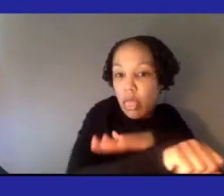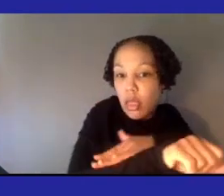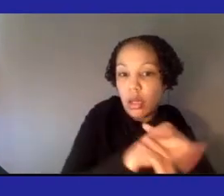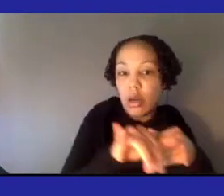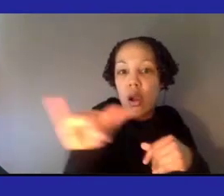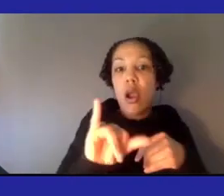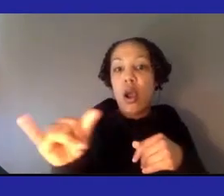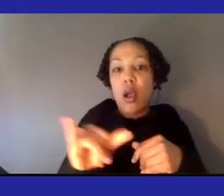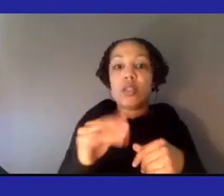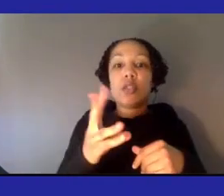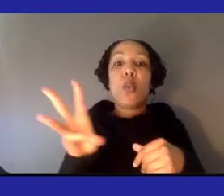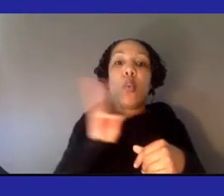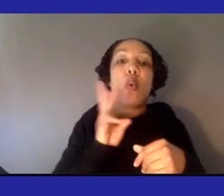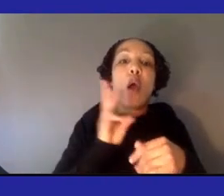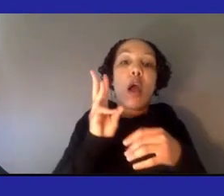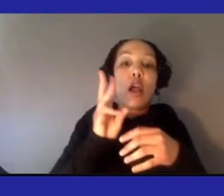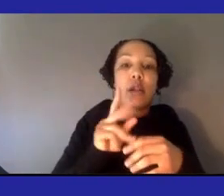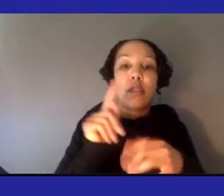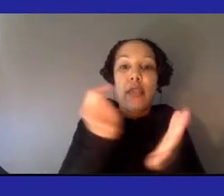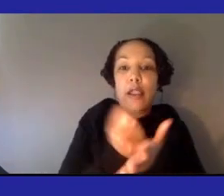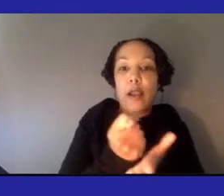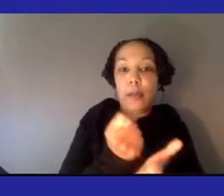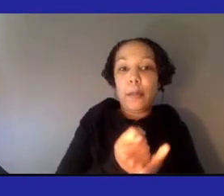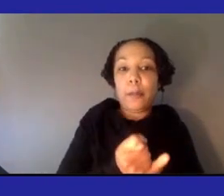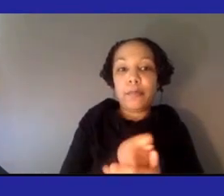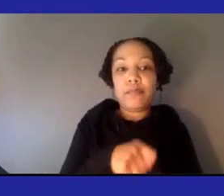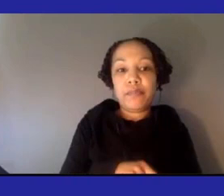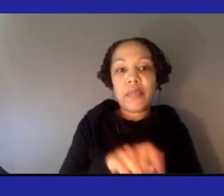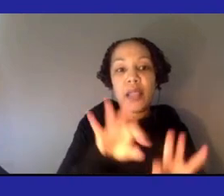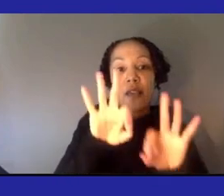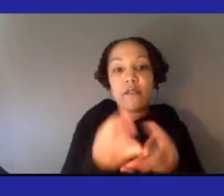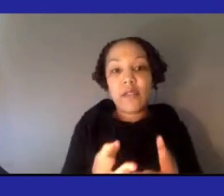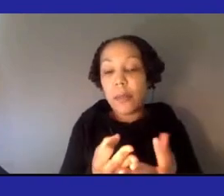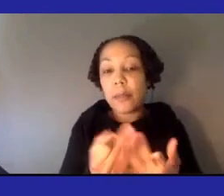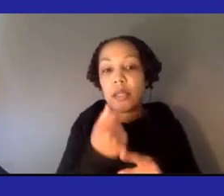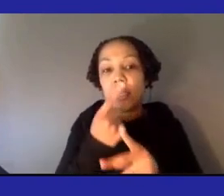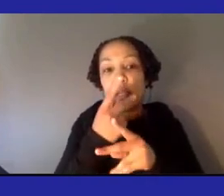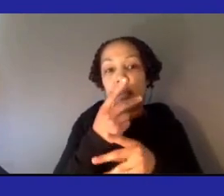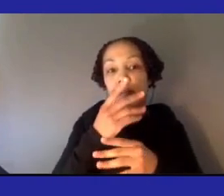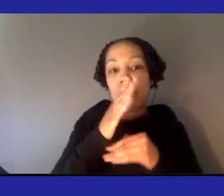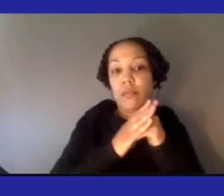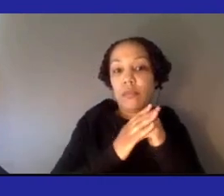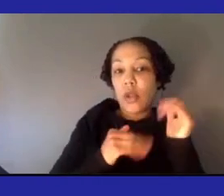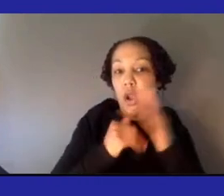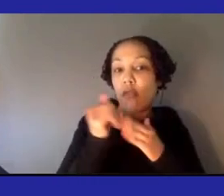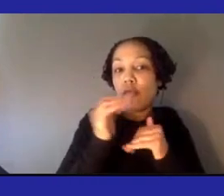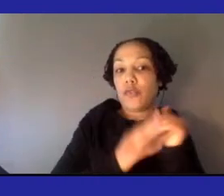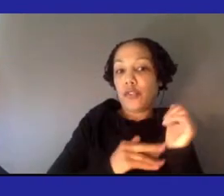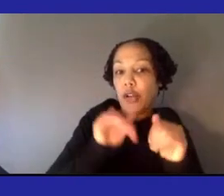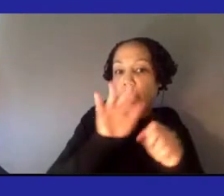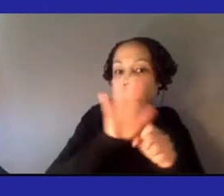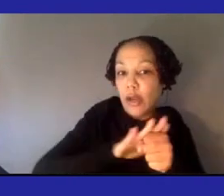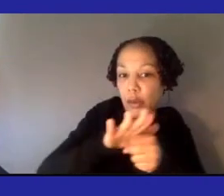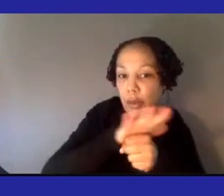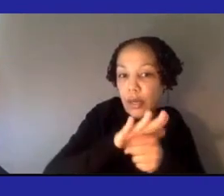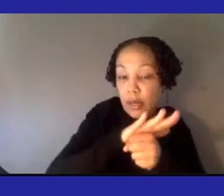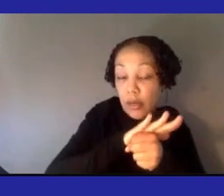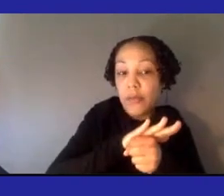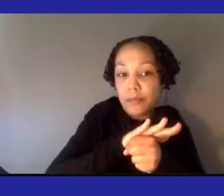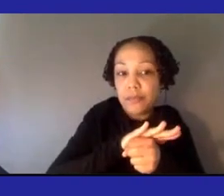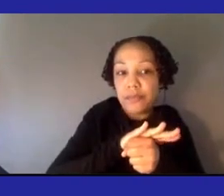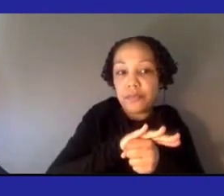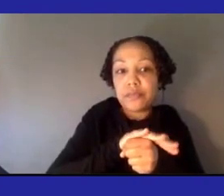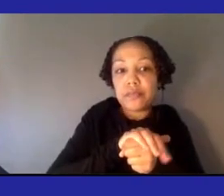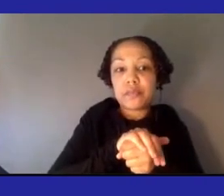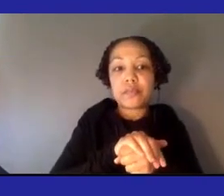about that one. Family comfort space to support mothers, partners, and families. More infrastructure to support equipment and